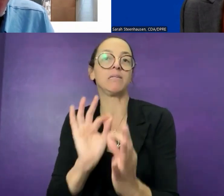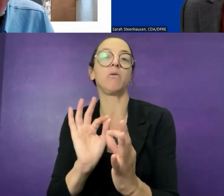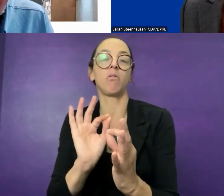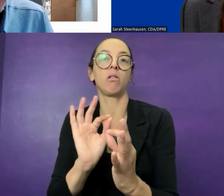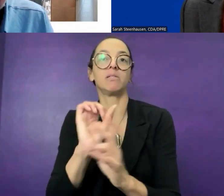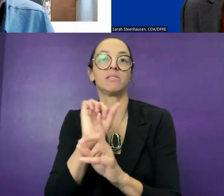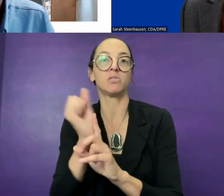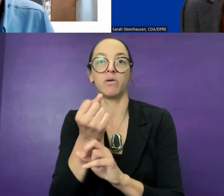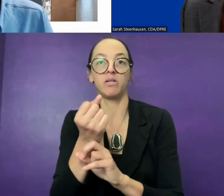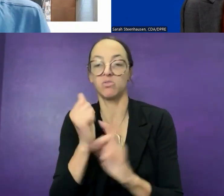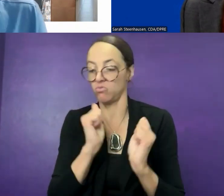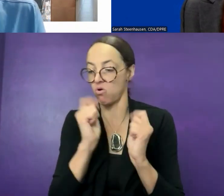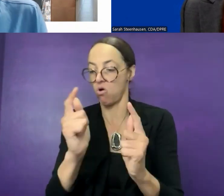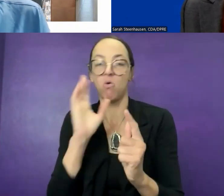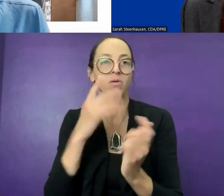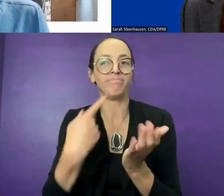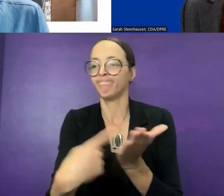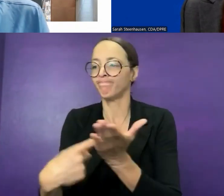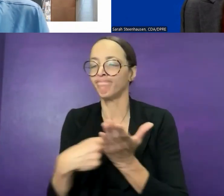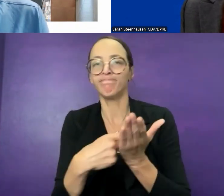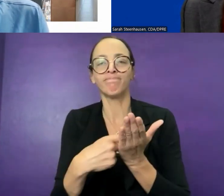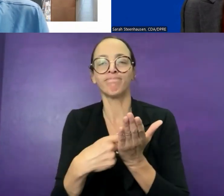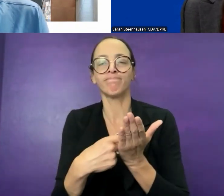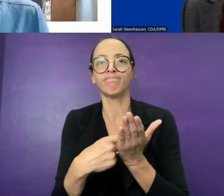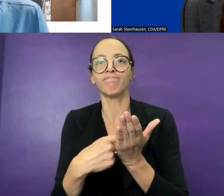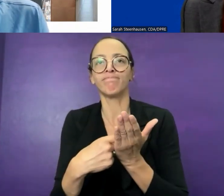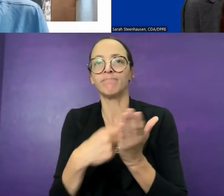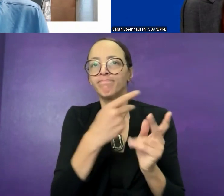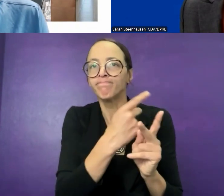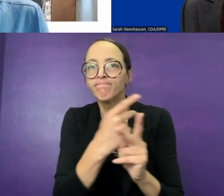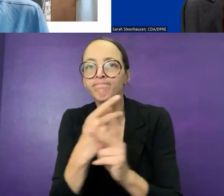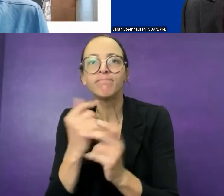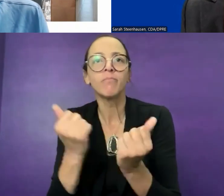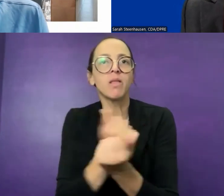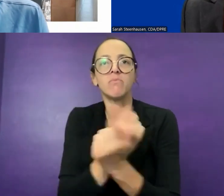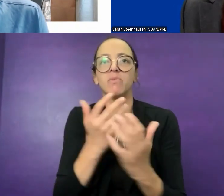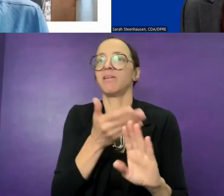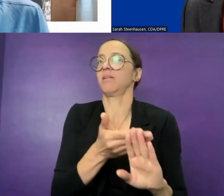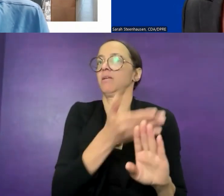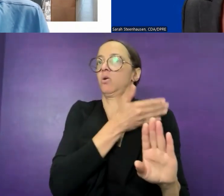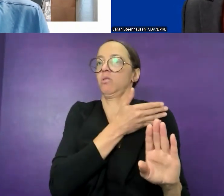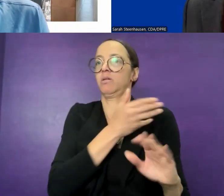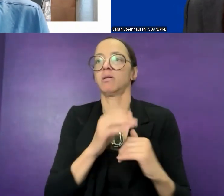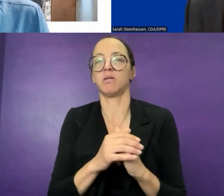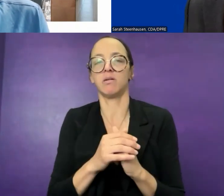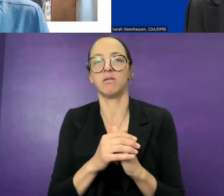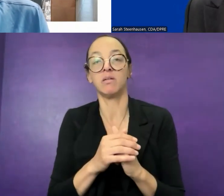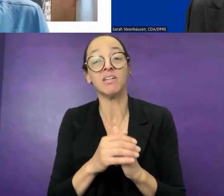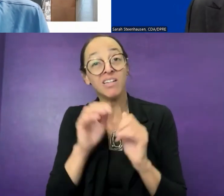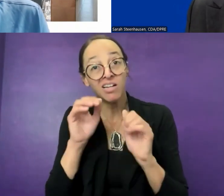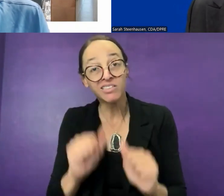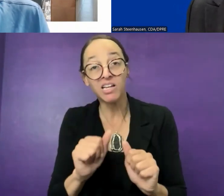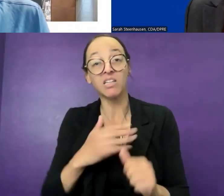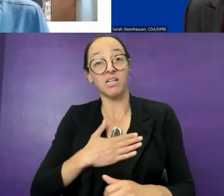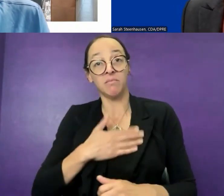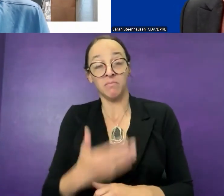much earlier, and that it's not, so often I think, and I could say, speaking from personal experience, we've seen